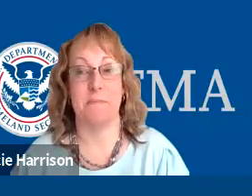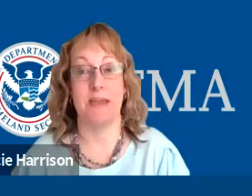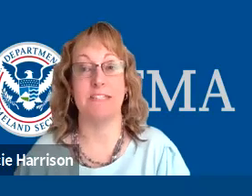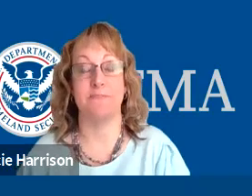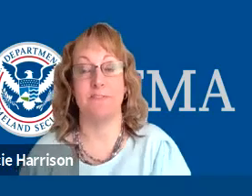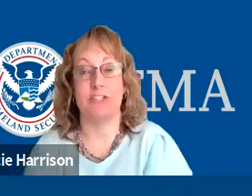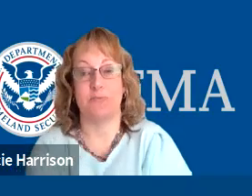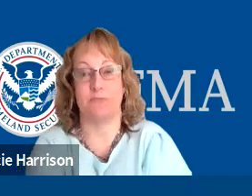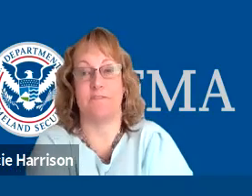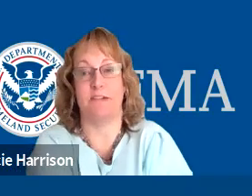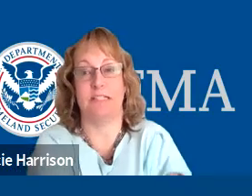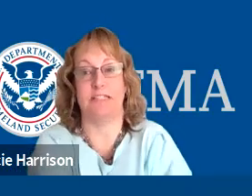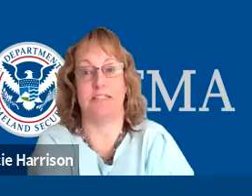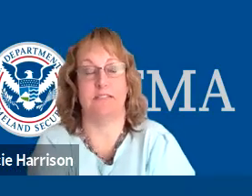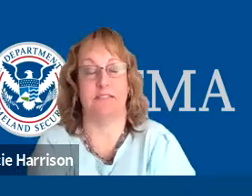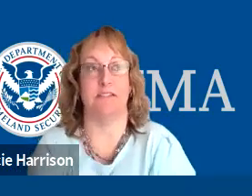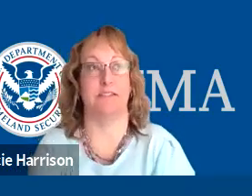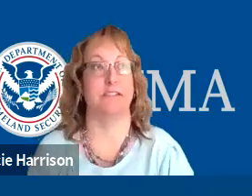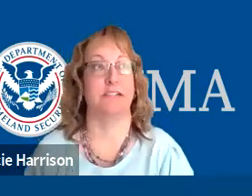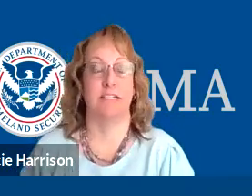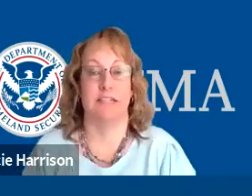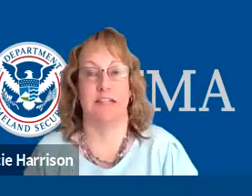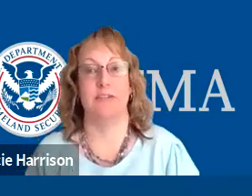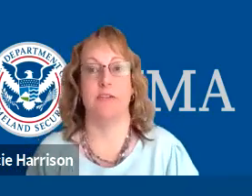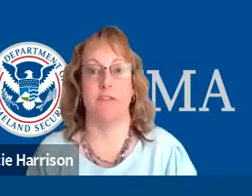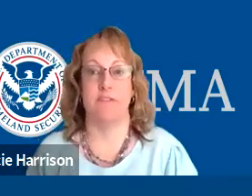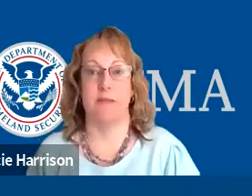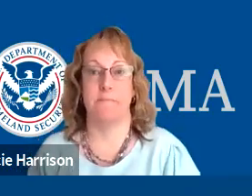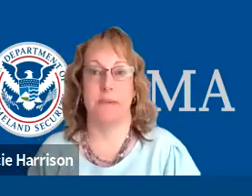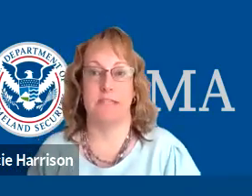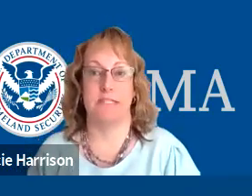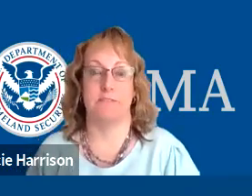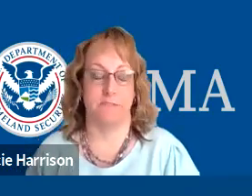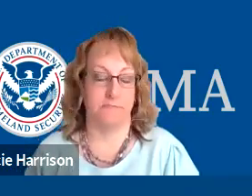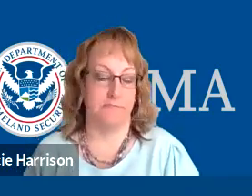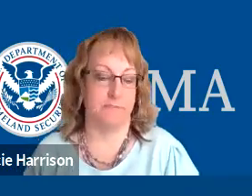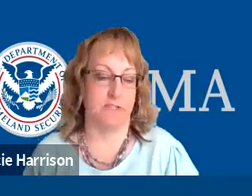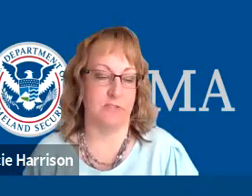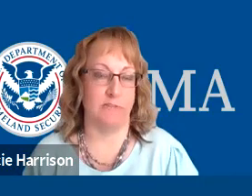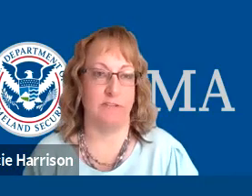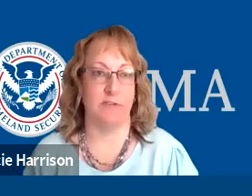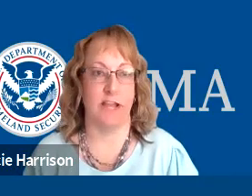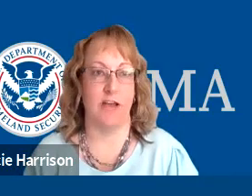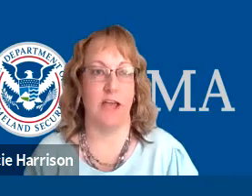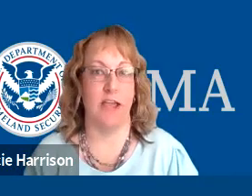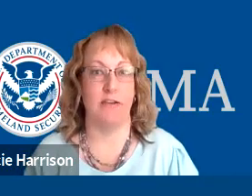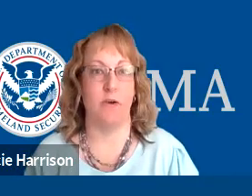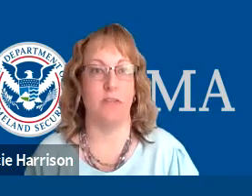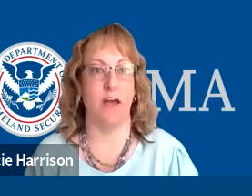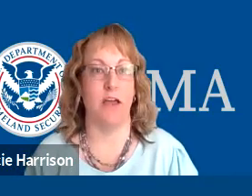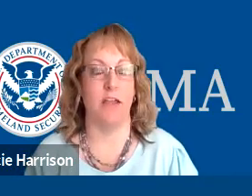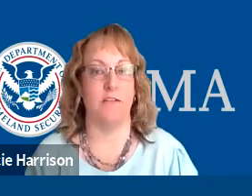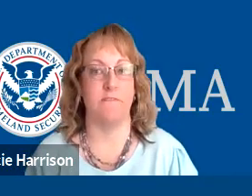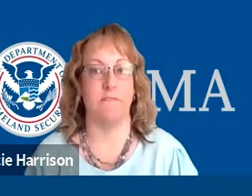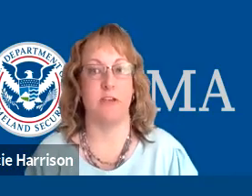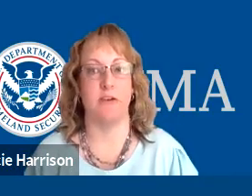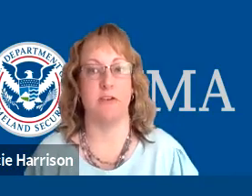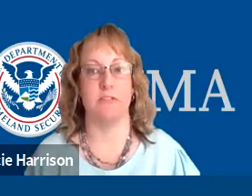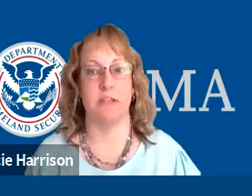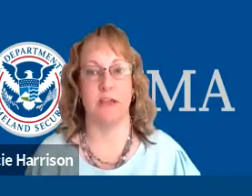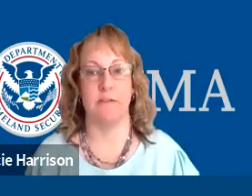a good best first reference for individual preparedness groups and home fire-wise preparedness